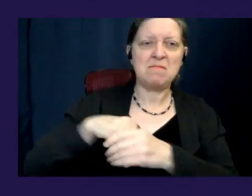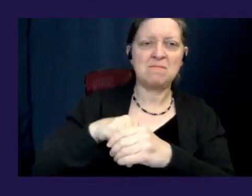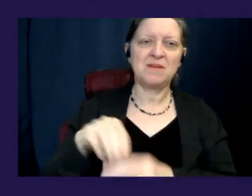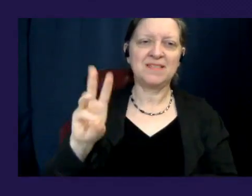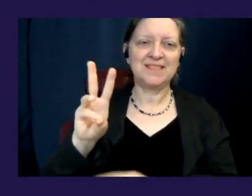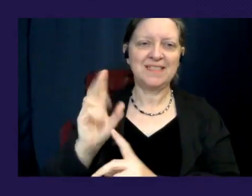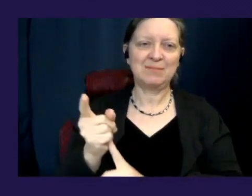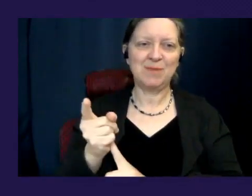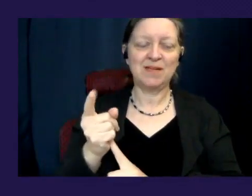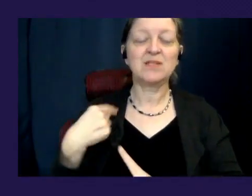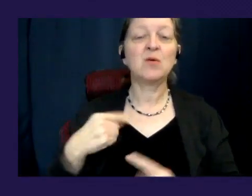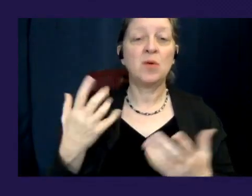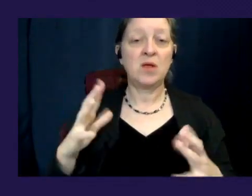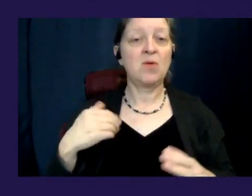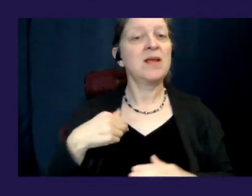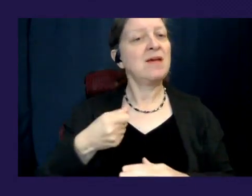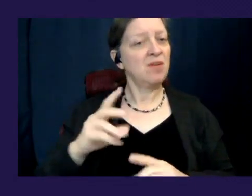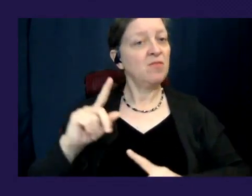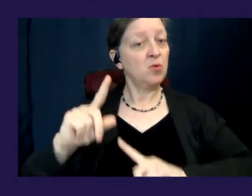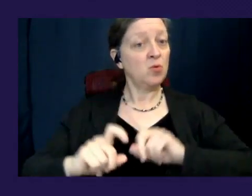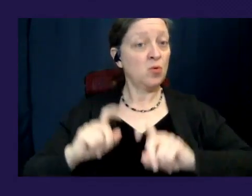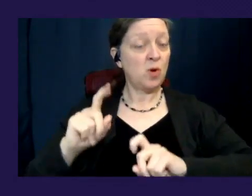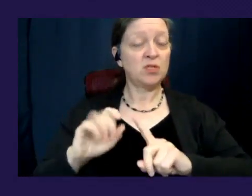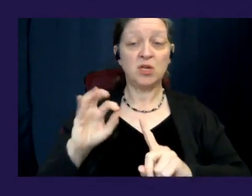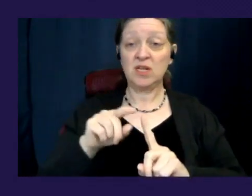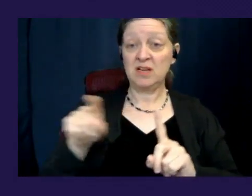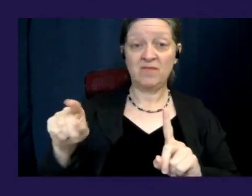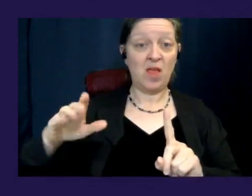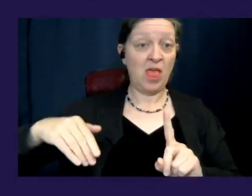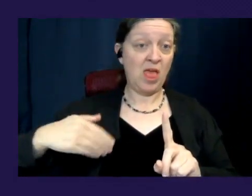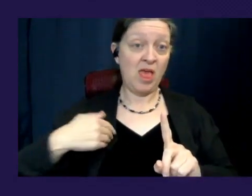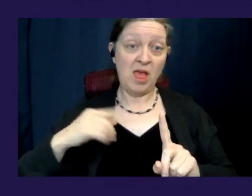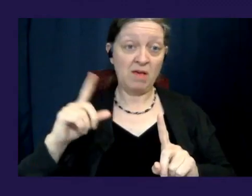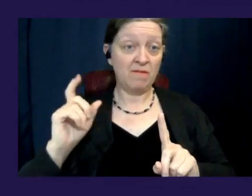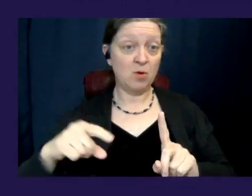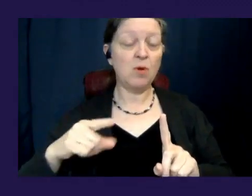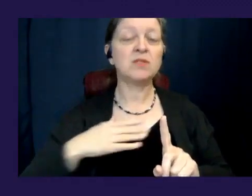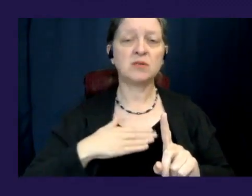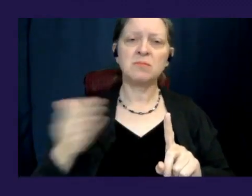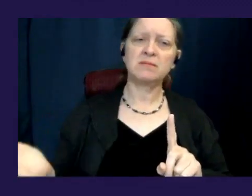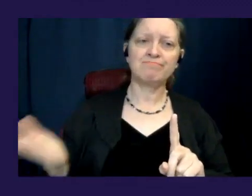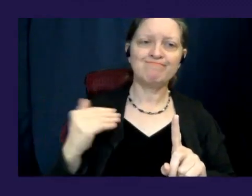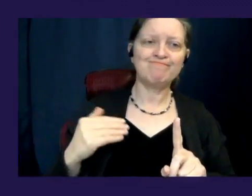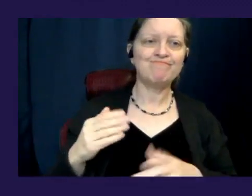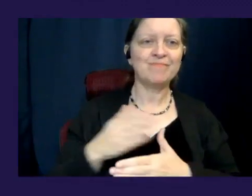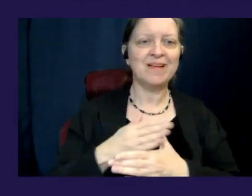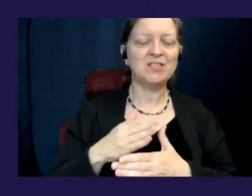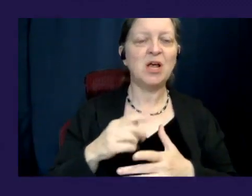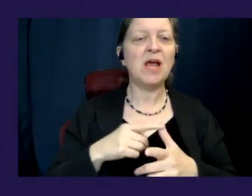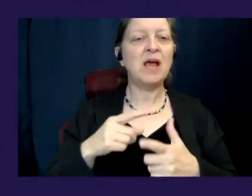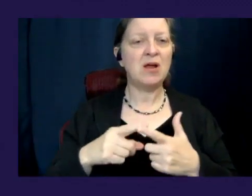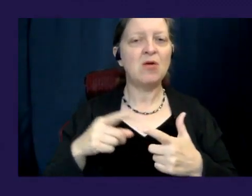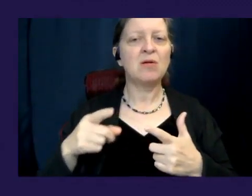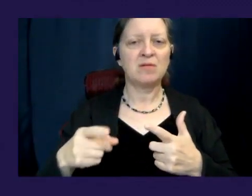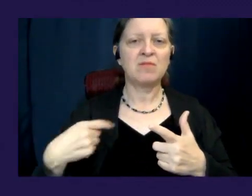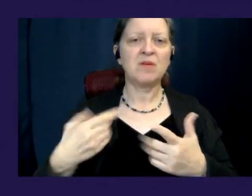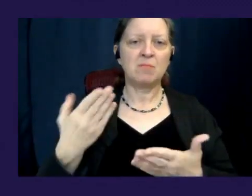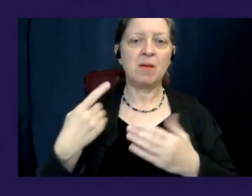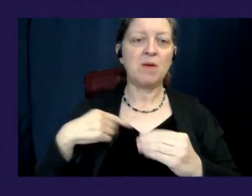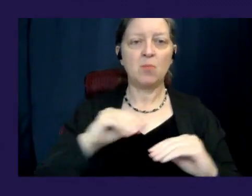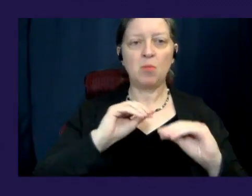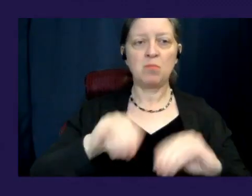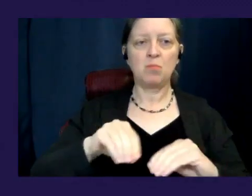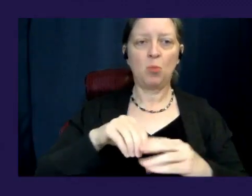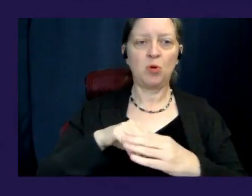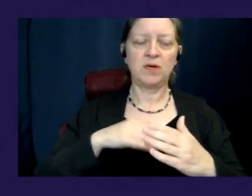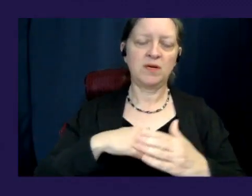already have a few questions. If you don't have a question yet, feel free to share it, and then maybe it will be put into the hopper. So for the